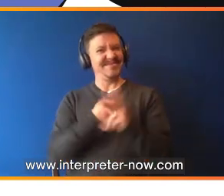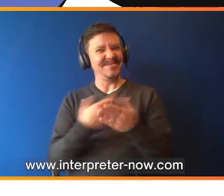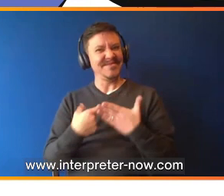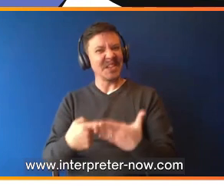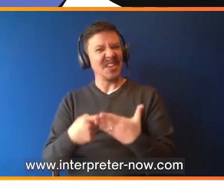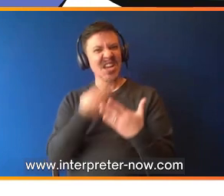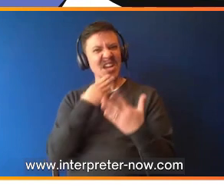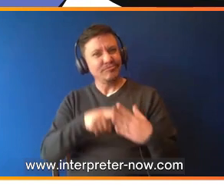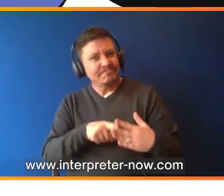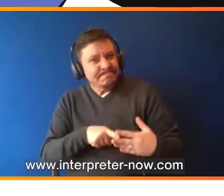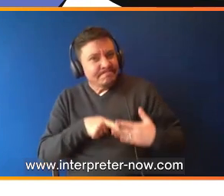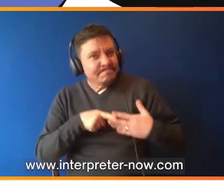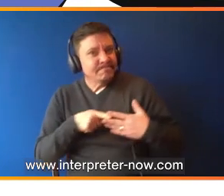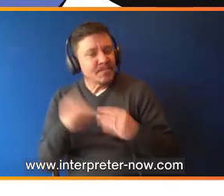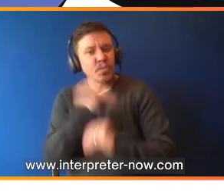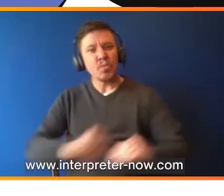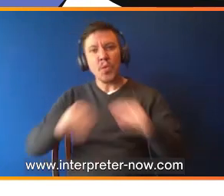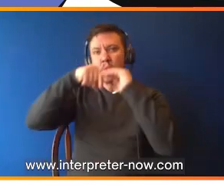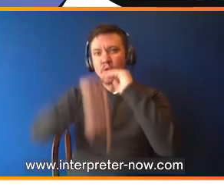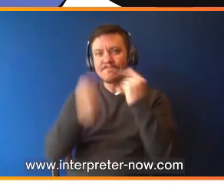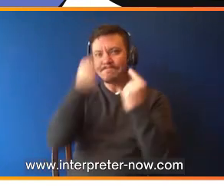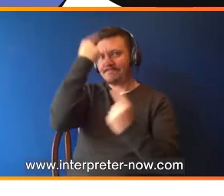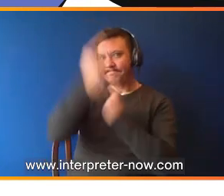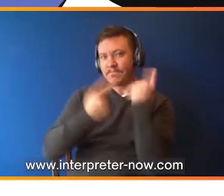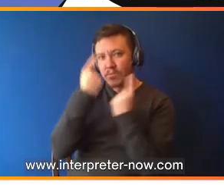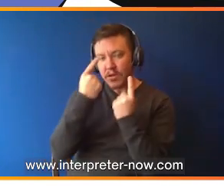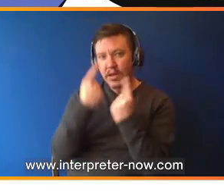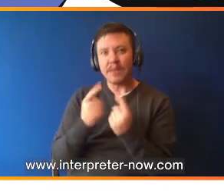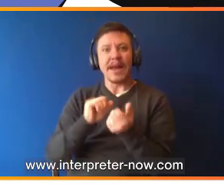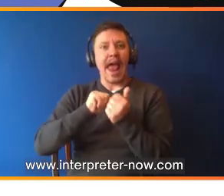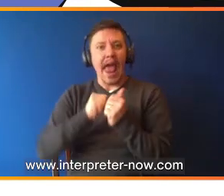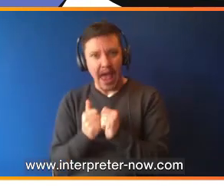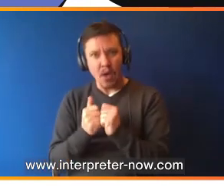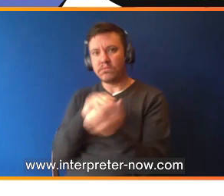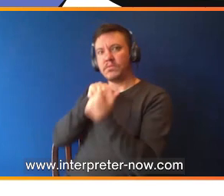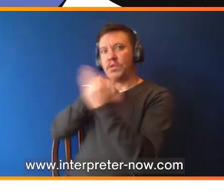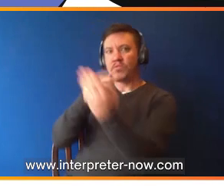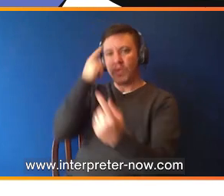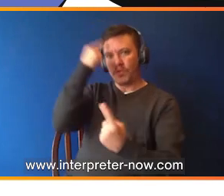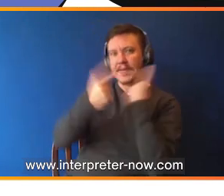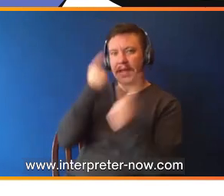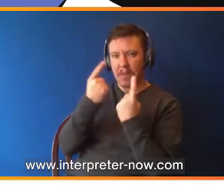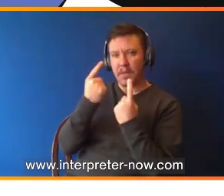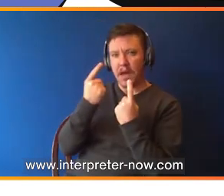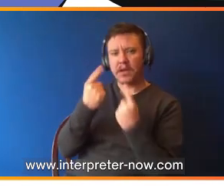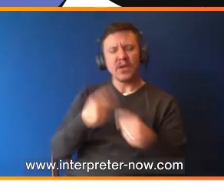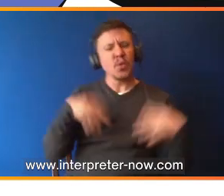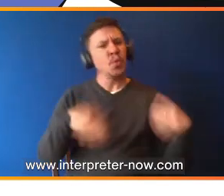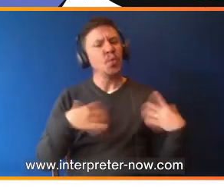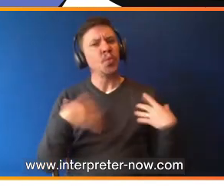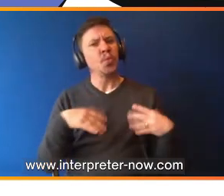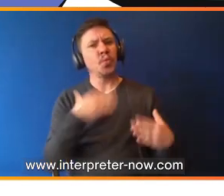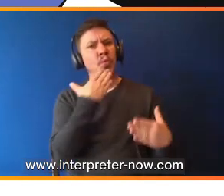a conversation like that is a really good starting point to start to think a little bit more critically about how you do the